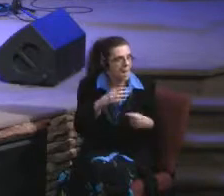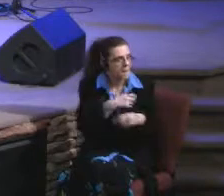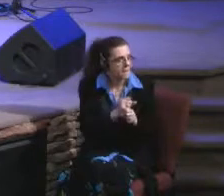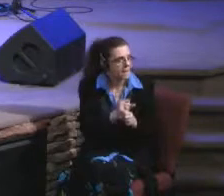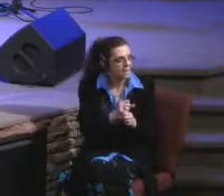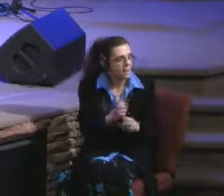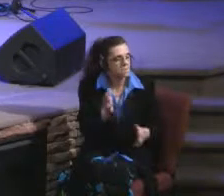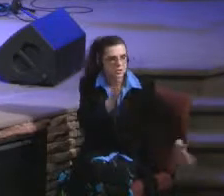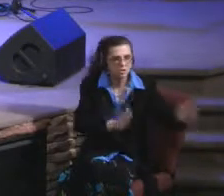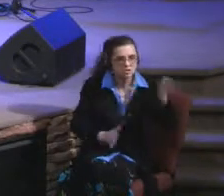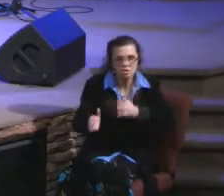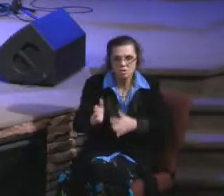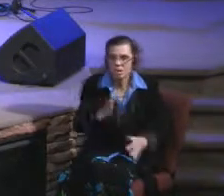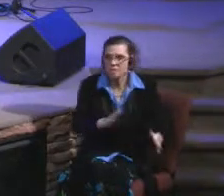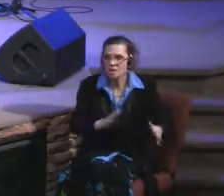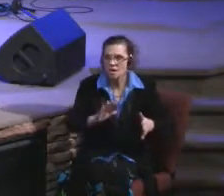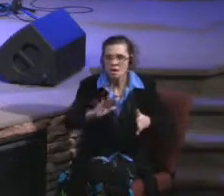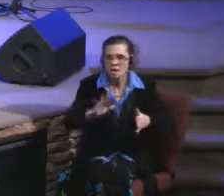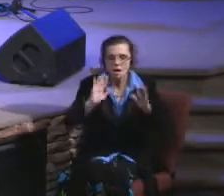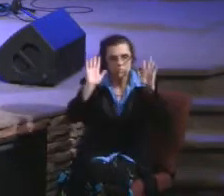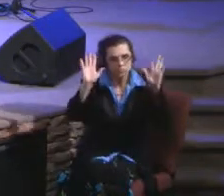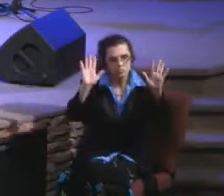a great defeat.